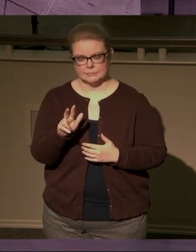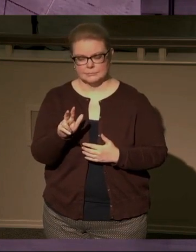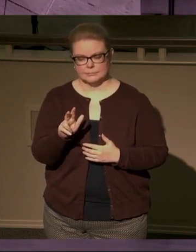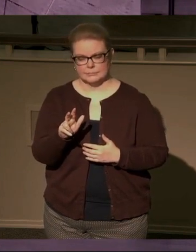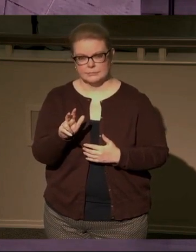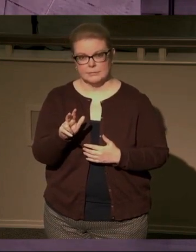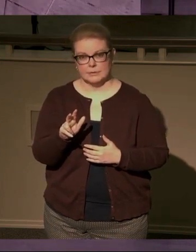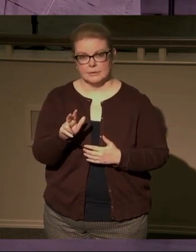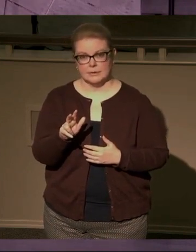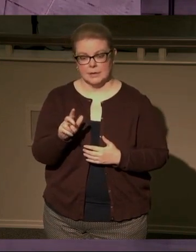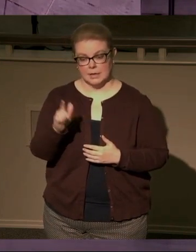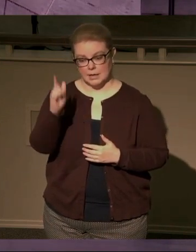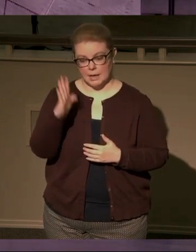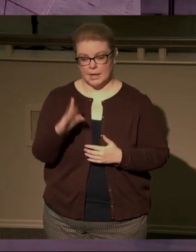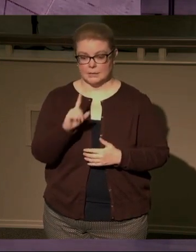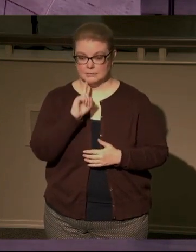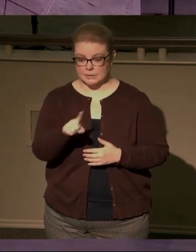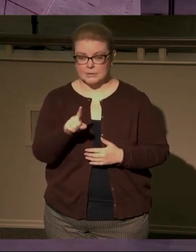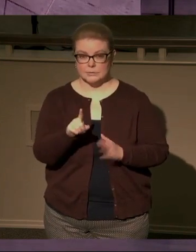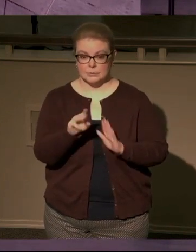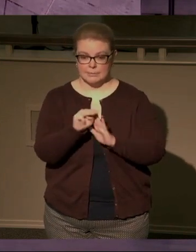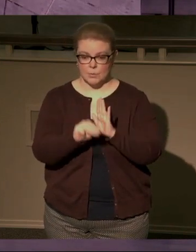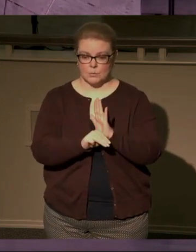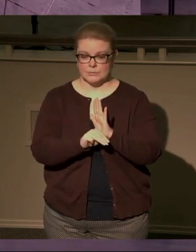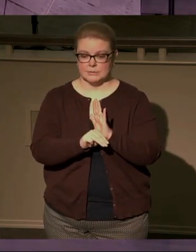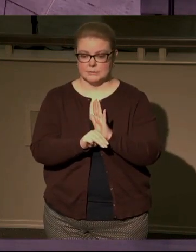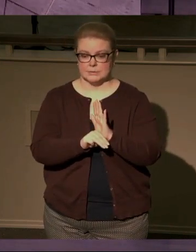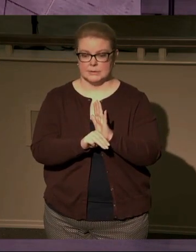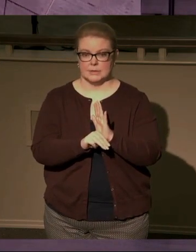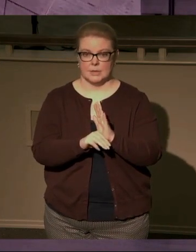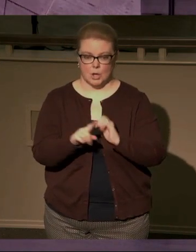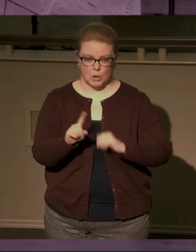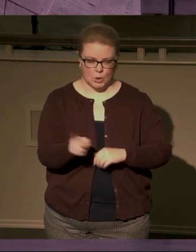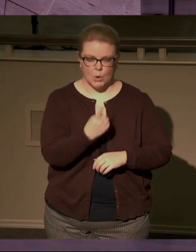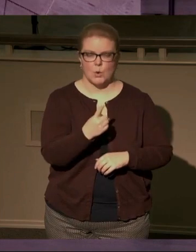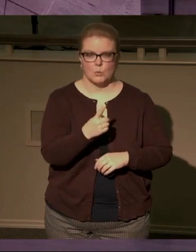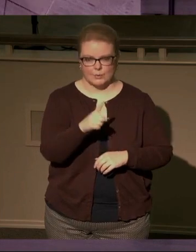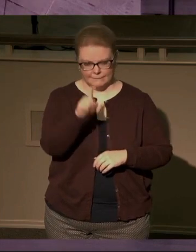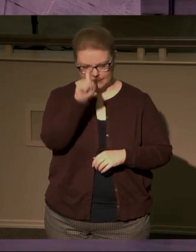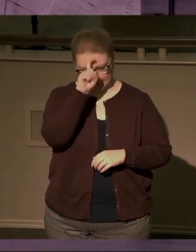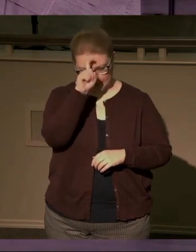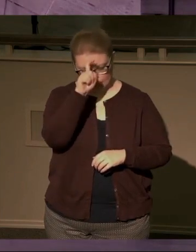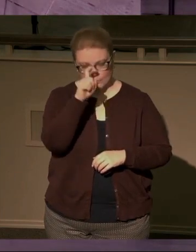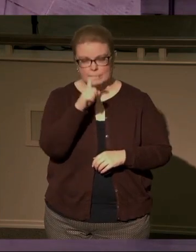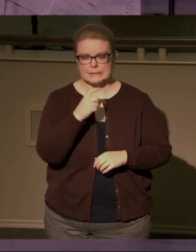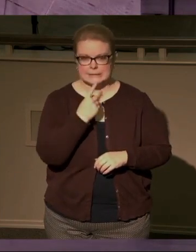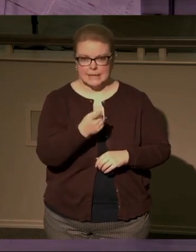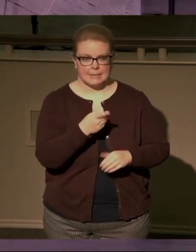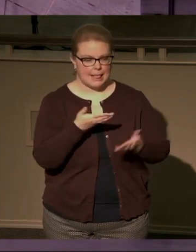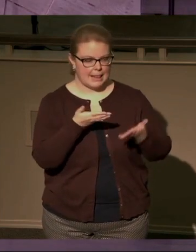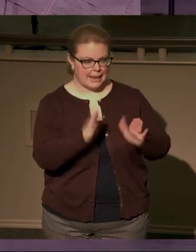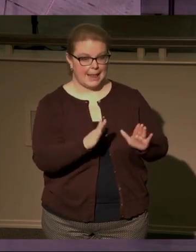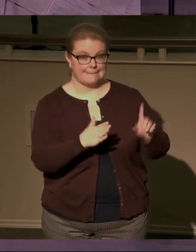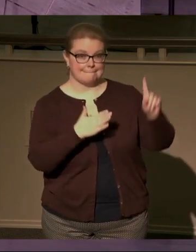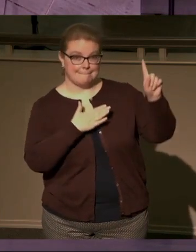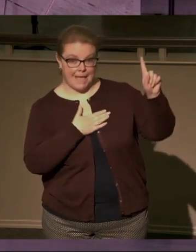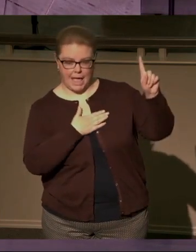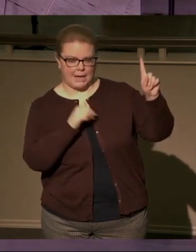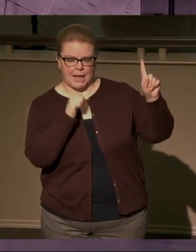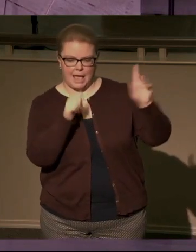go to Pharaoh and say, let my, not Moses' people, but God's people, let my people go.